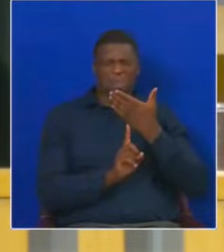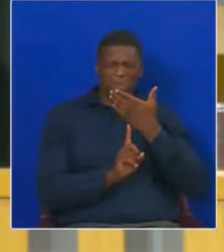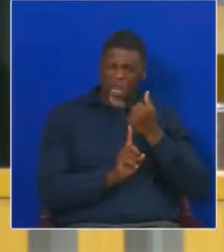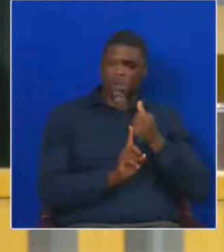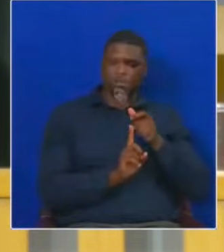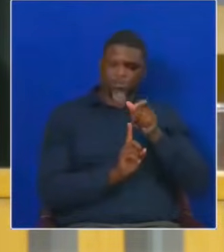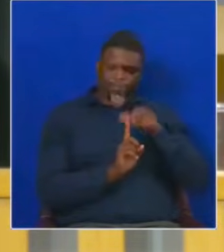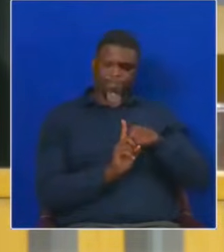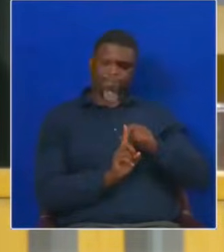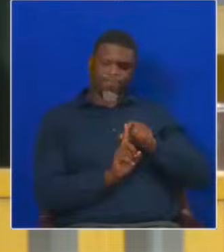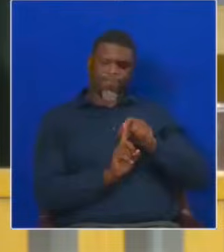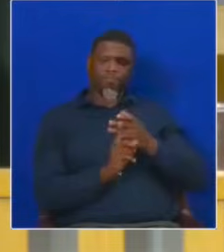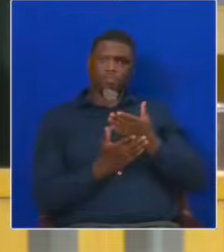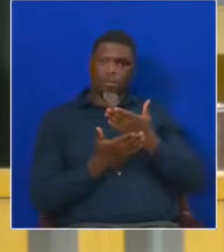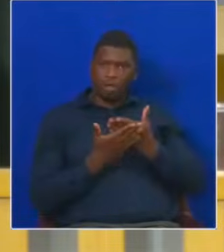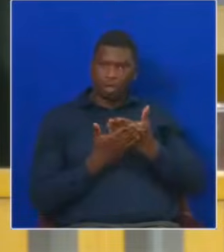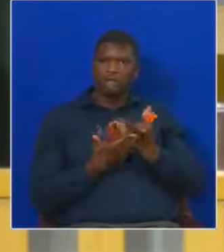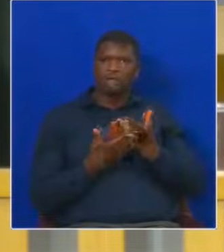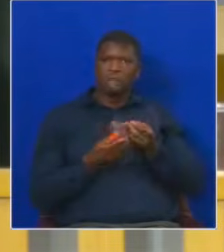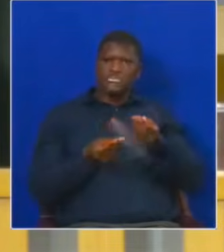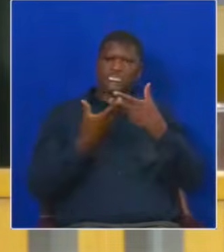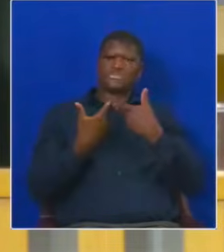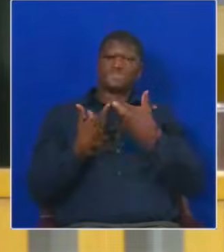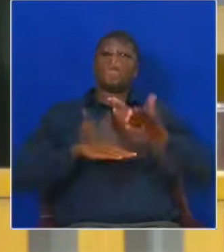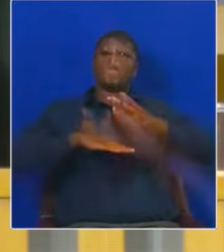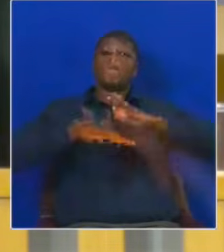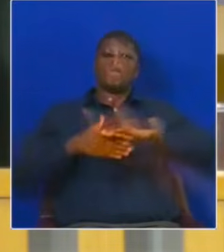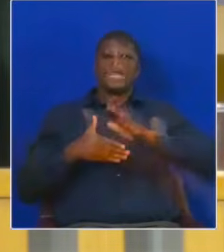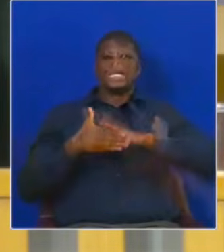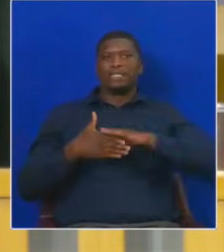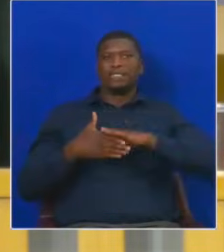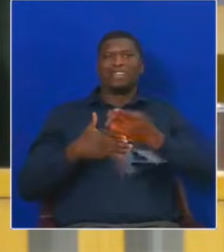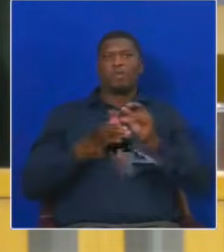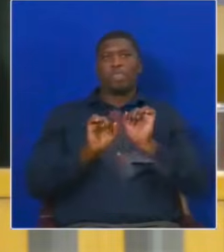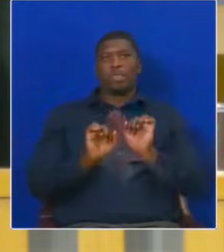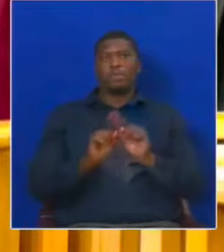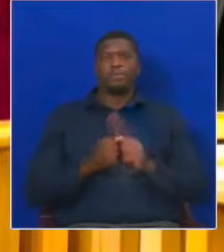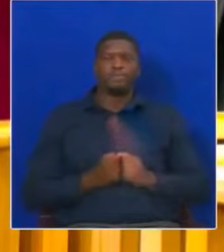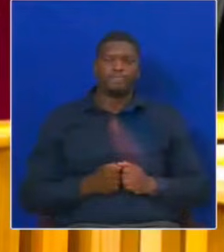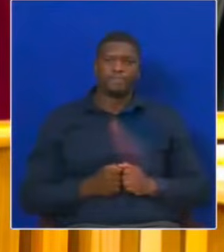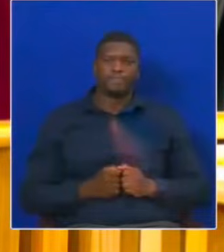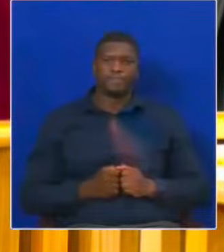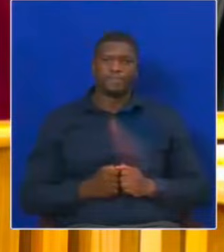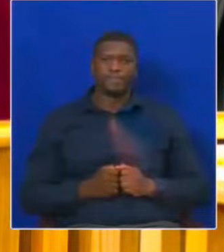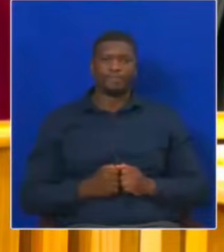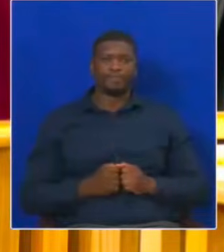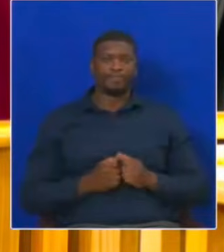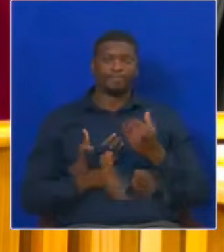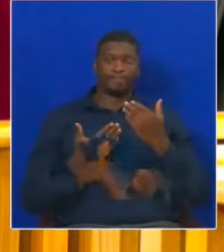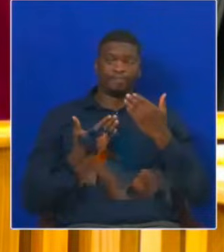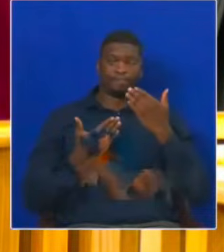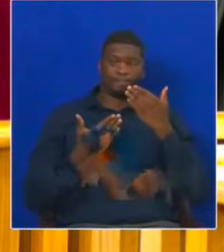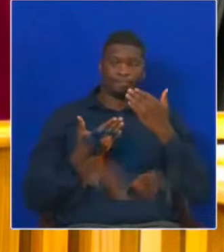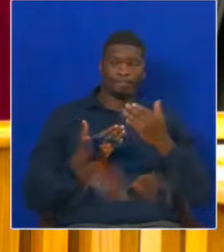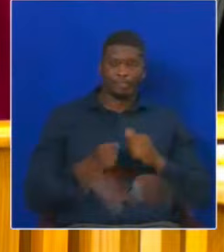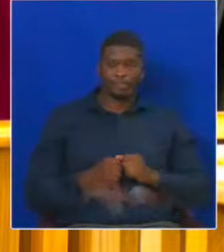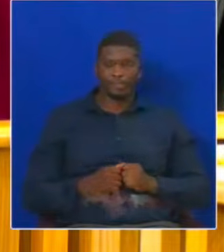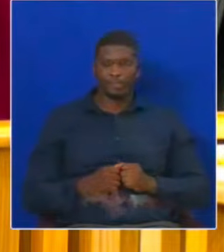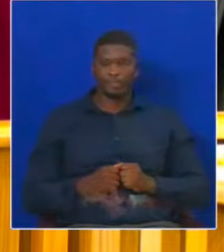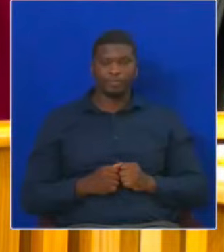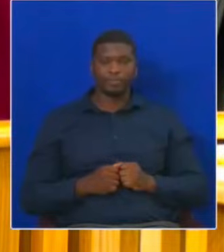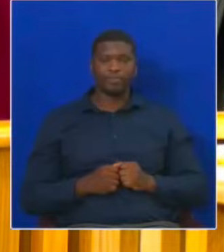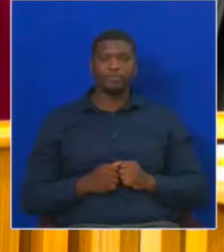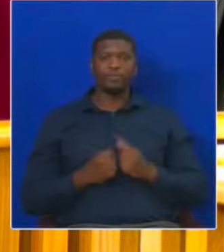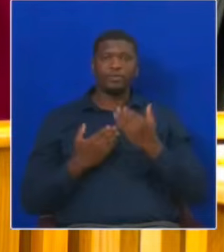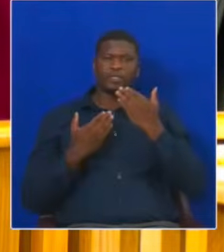give reasons beyond that. Thank you, Commissioners. Thank you. Thank you, Witness